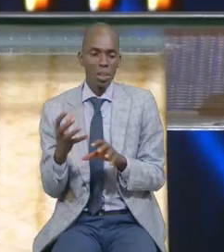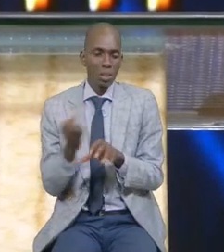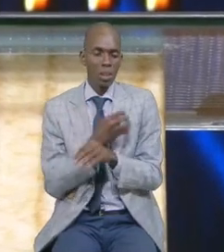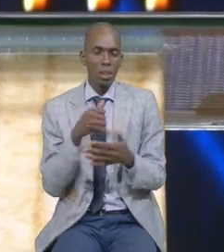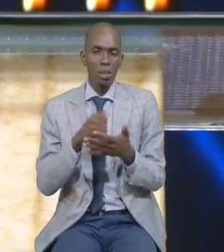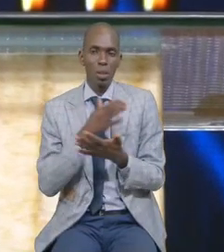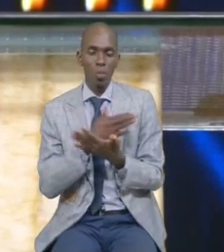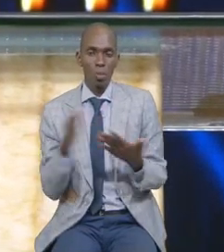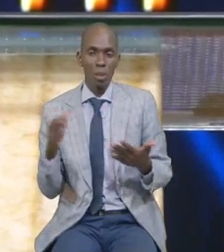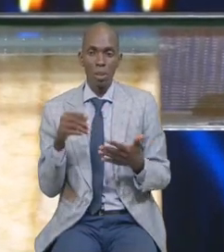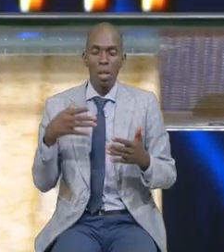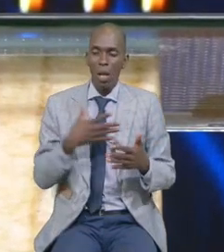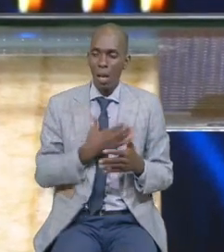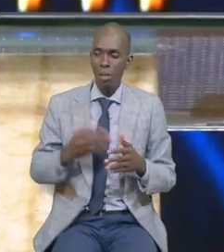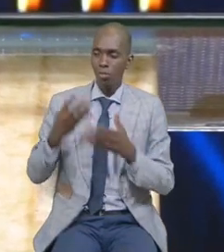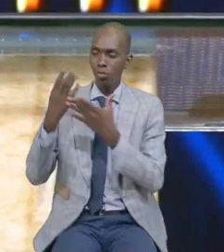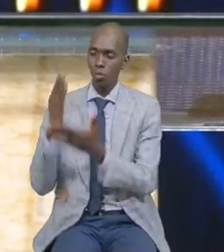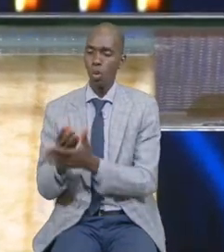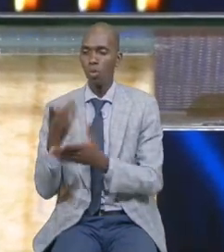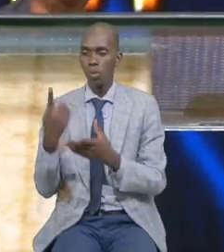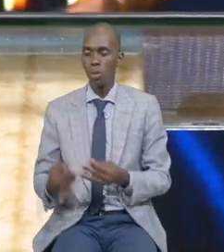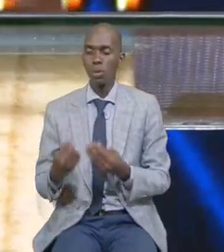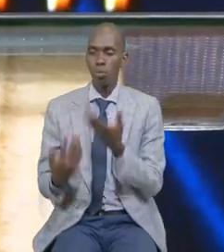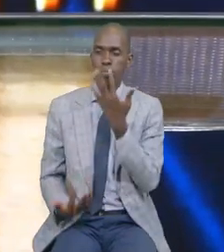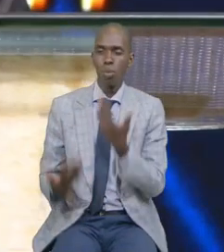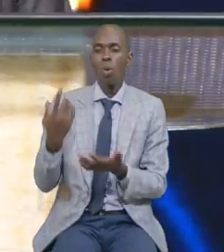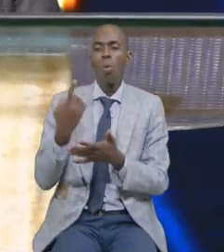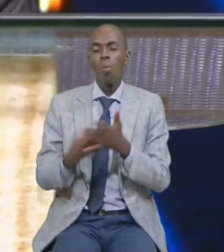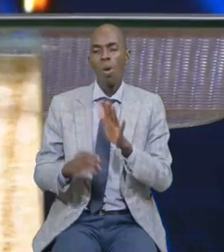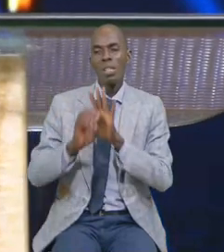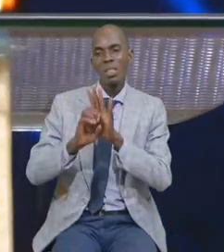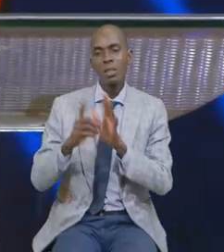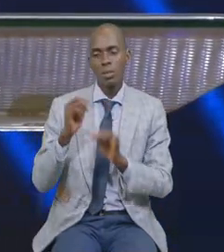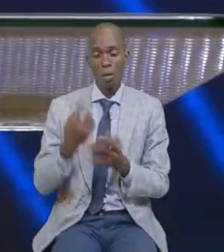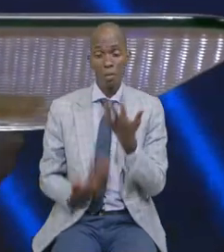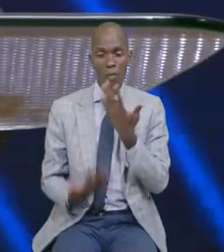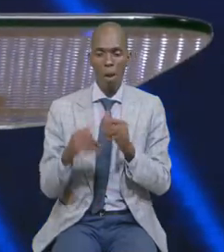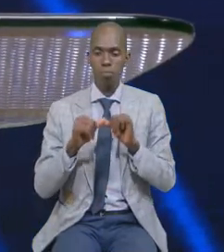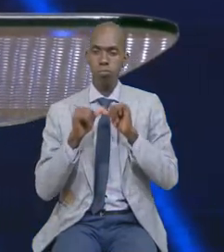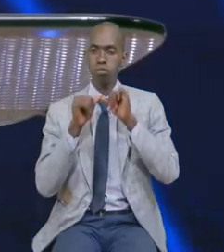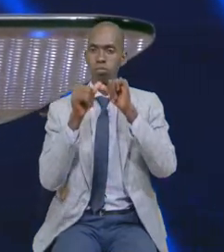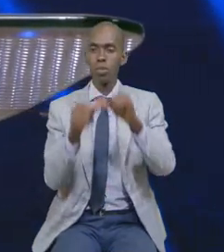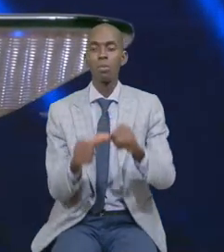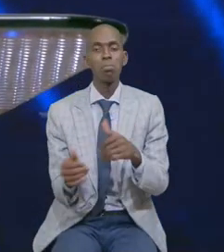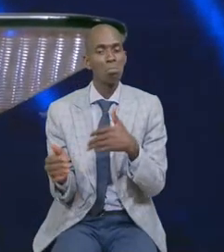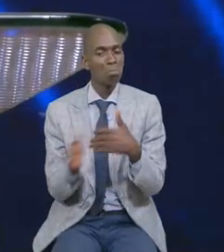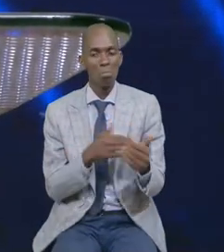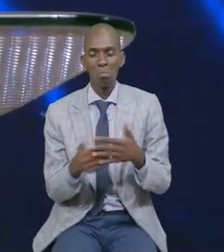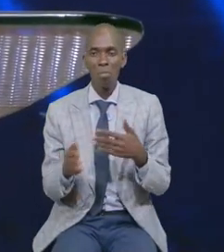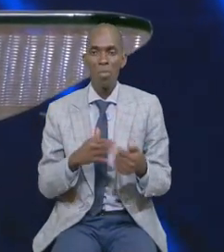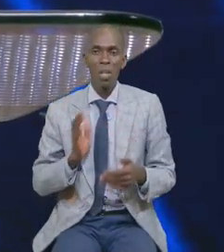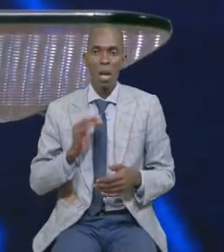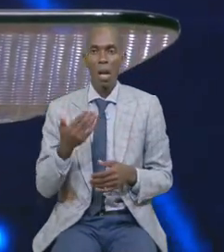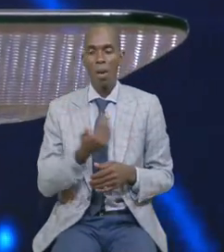the fire? What if the fire keeps on burning? What are we going to do? All the same, our faith, our